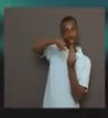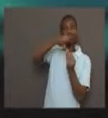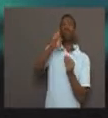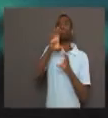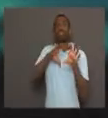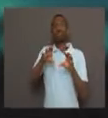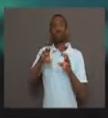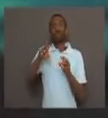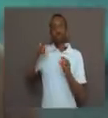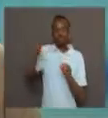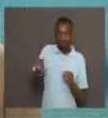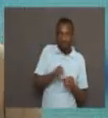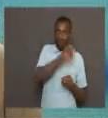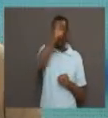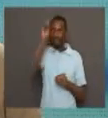outer edge.